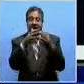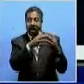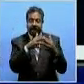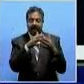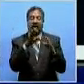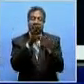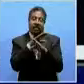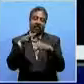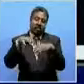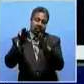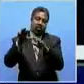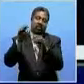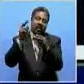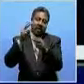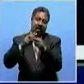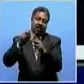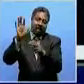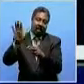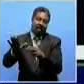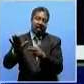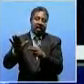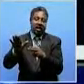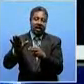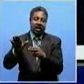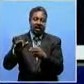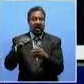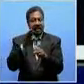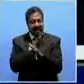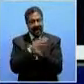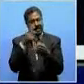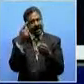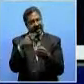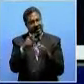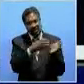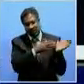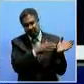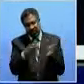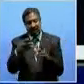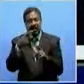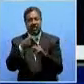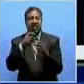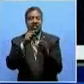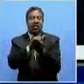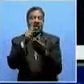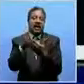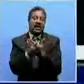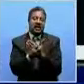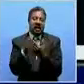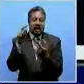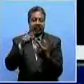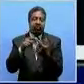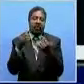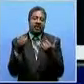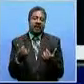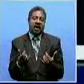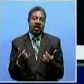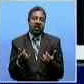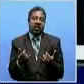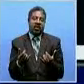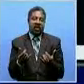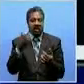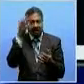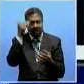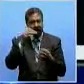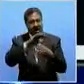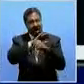States. She says Zambia has been in the green zone from August 21st to 2021 to date following a drop in